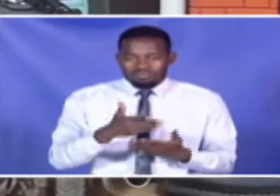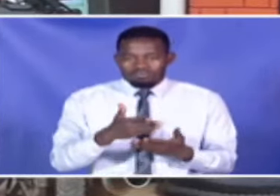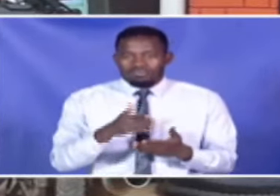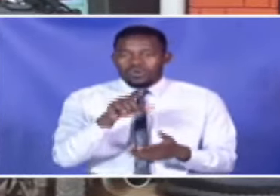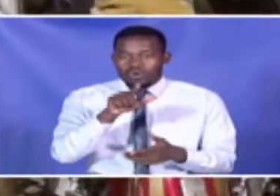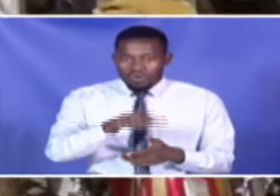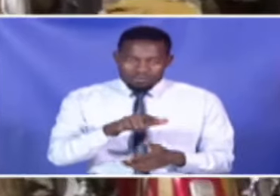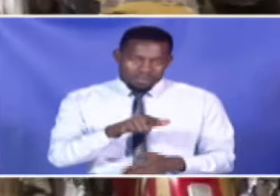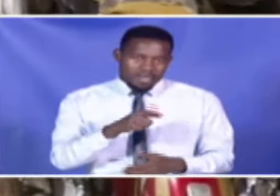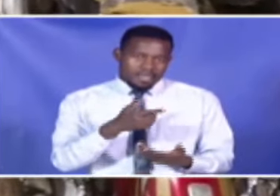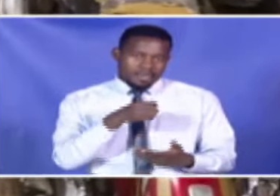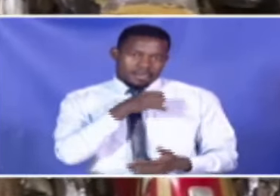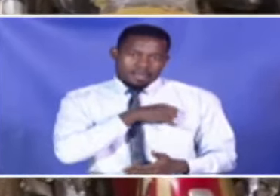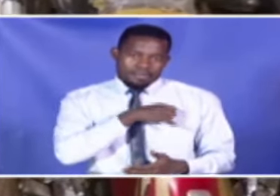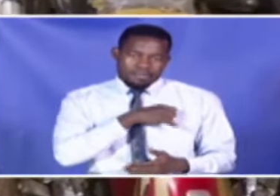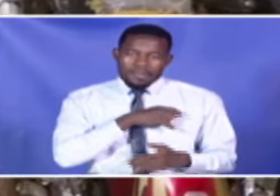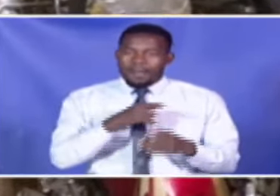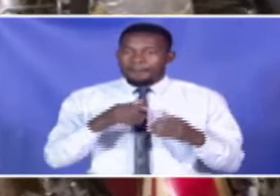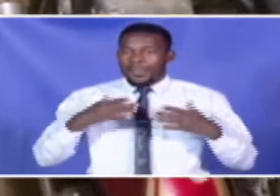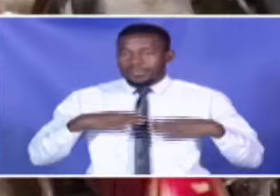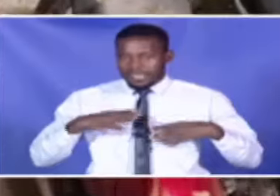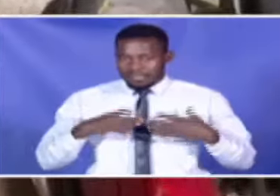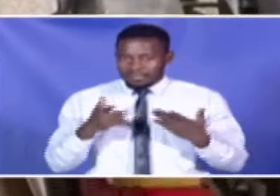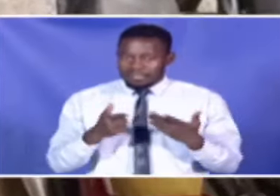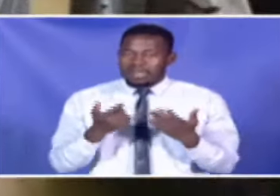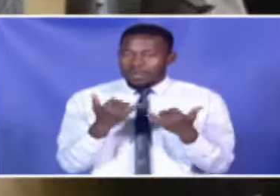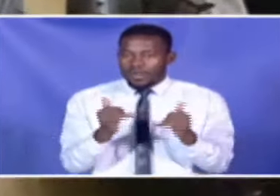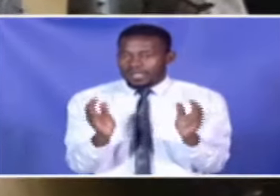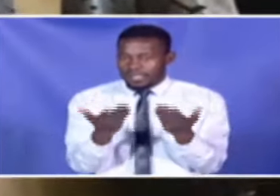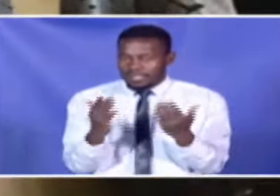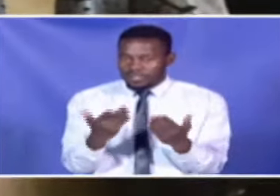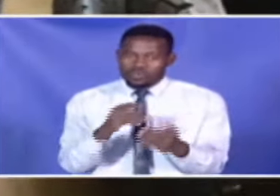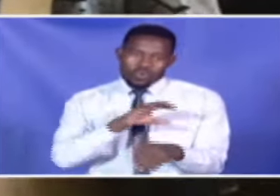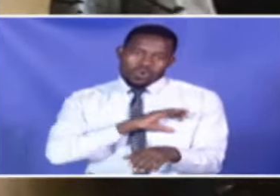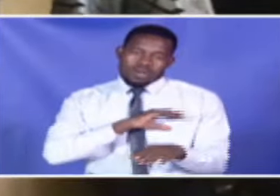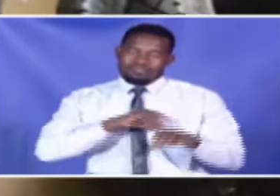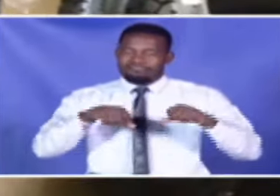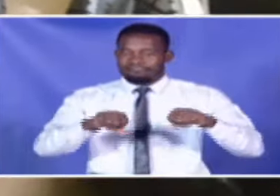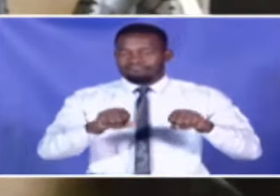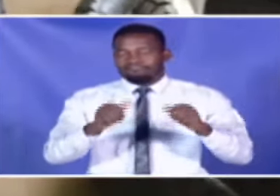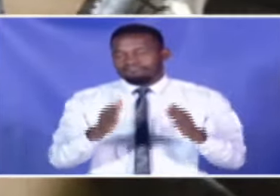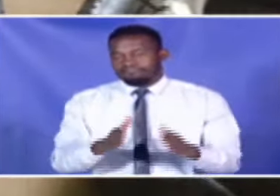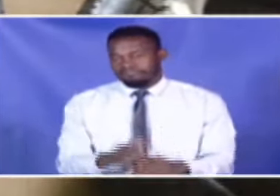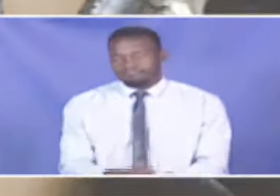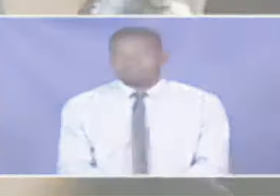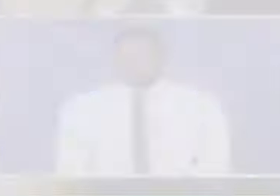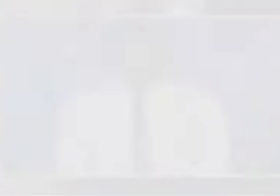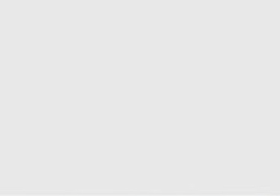take up the initiative and own a motorcycle. Daniel Karioki, KTN News.